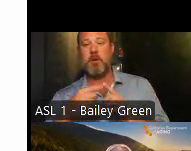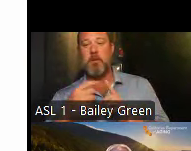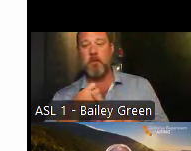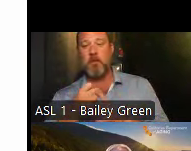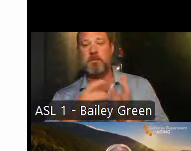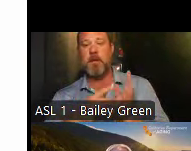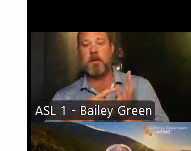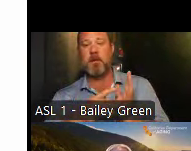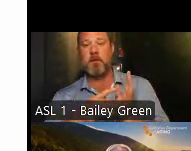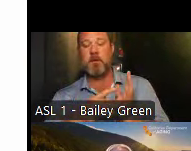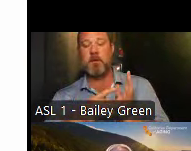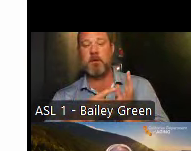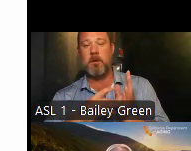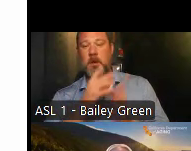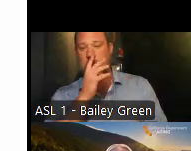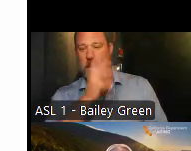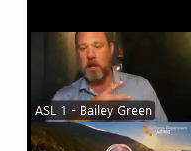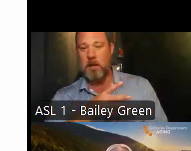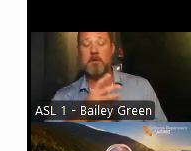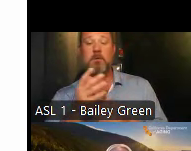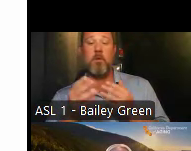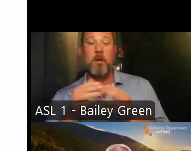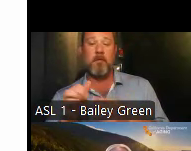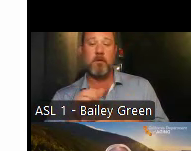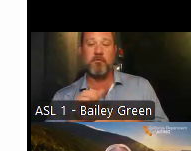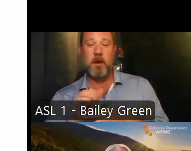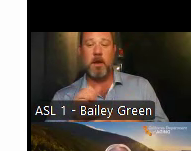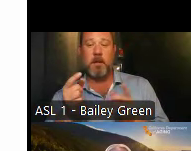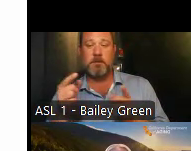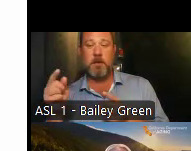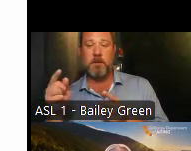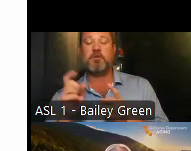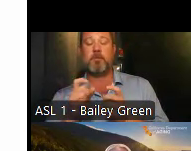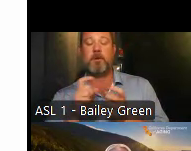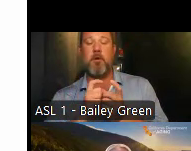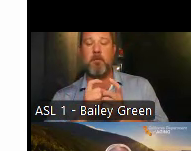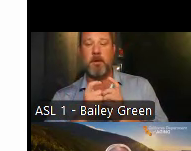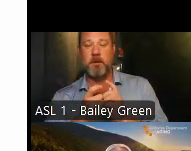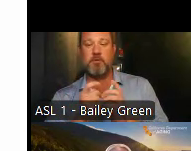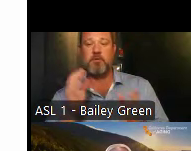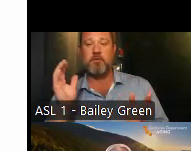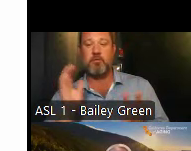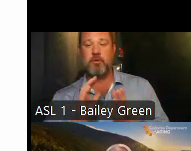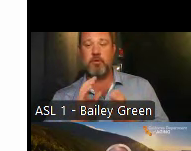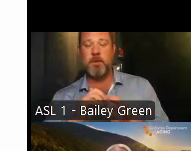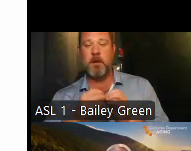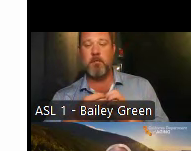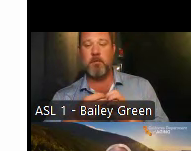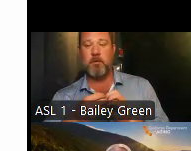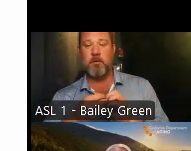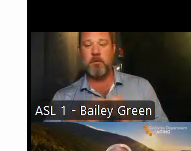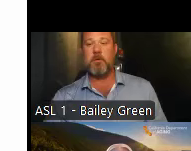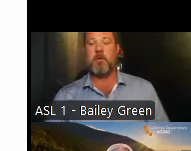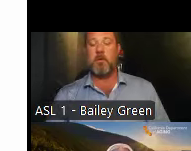neglect. And it seems to me whatever the training is undergoing, there should be an augmentation to reduce that number